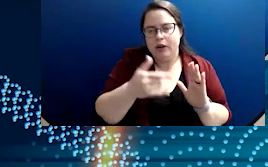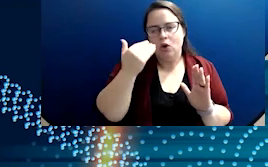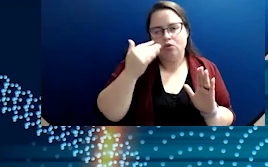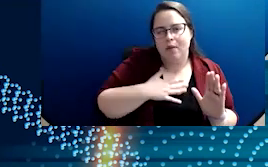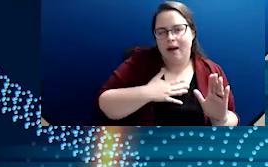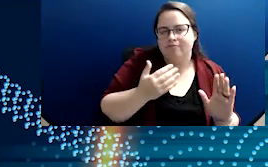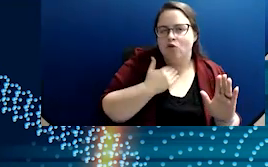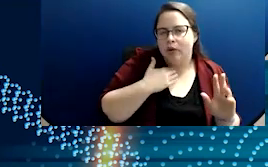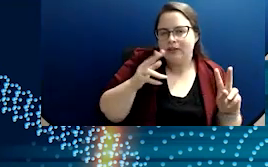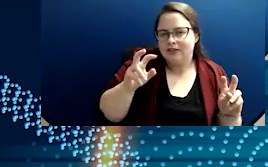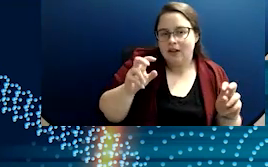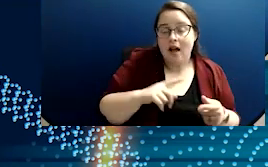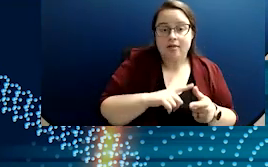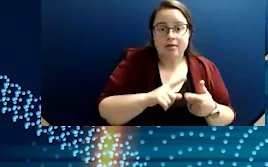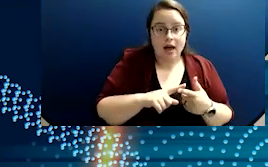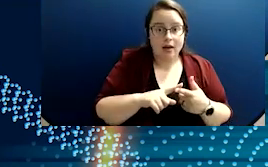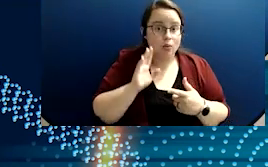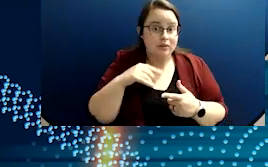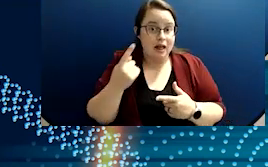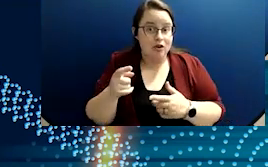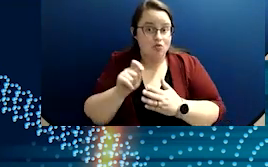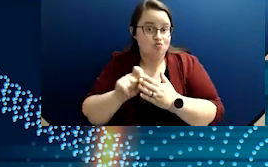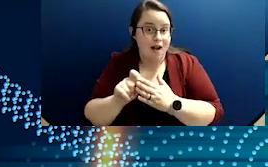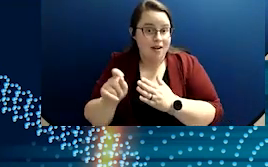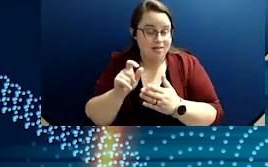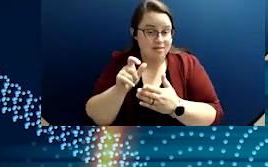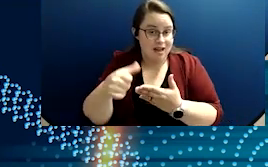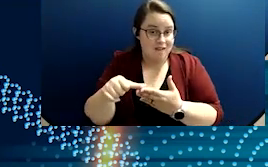recommendation for Jennifer and,